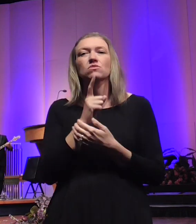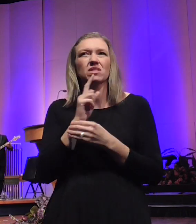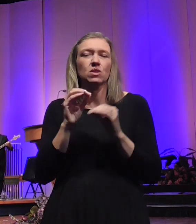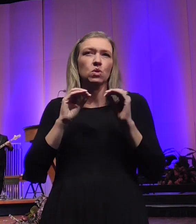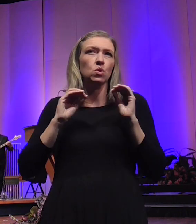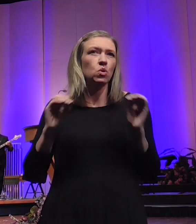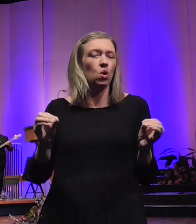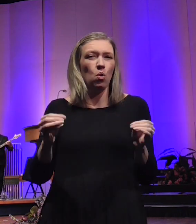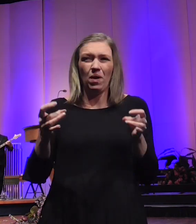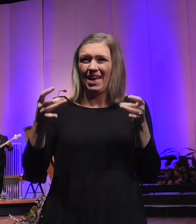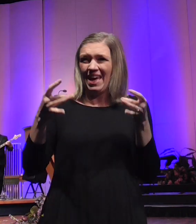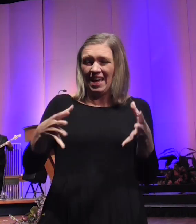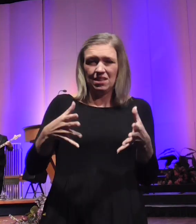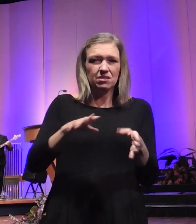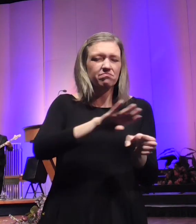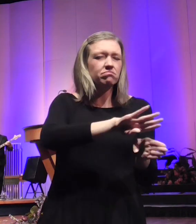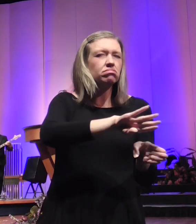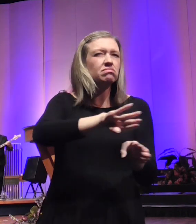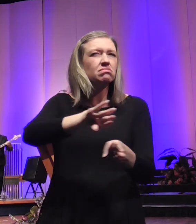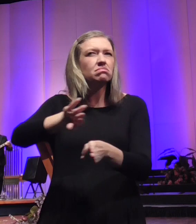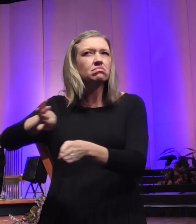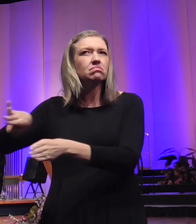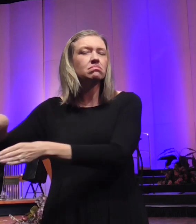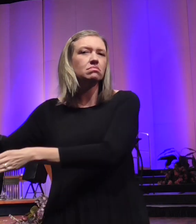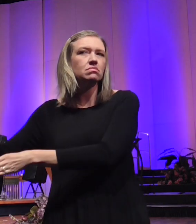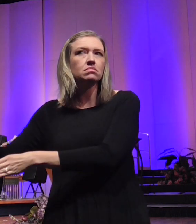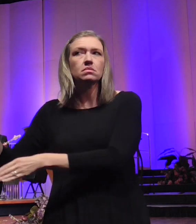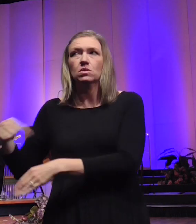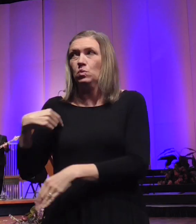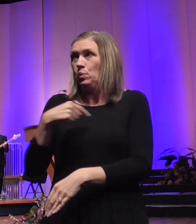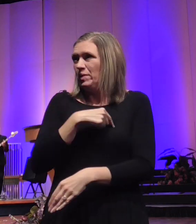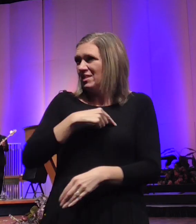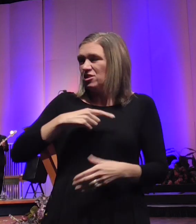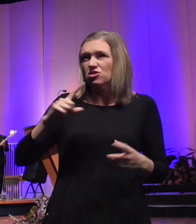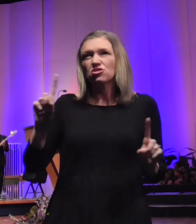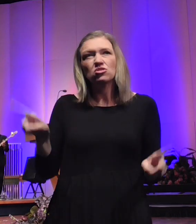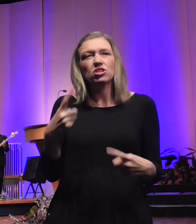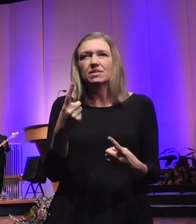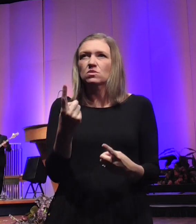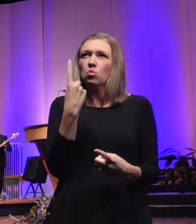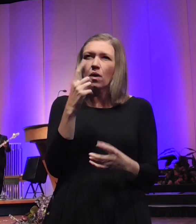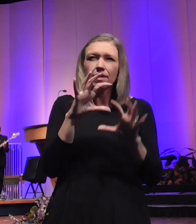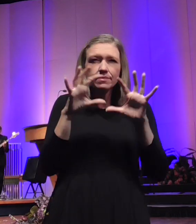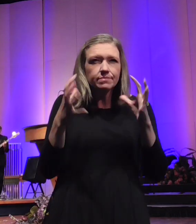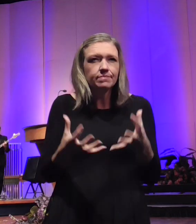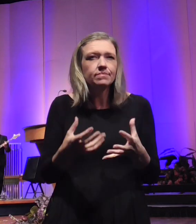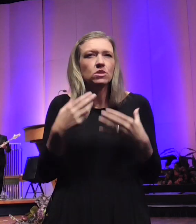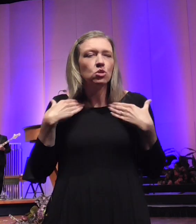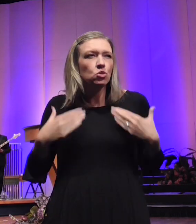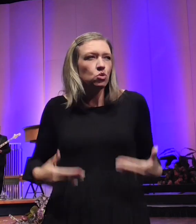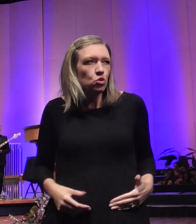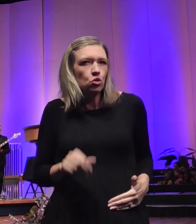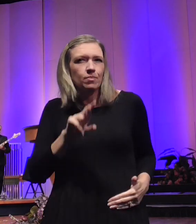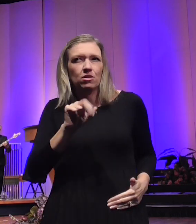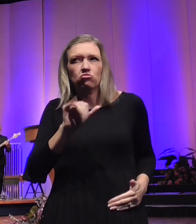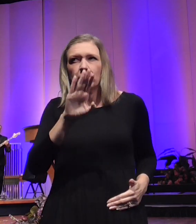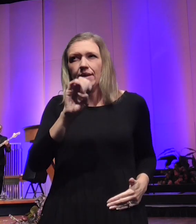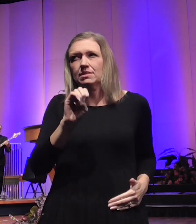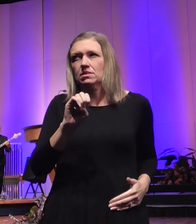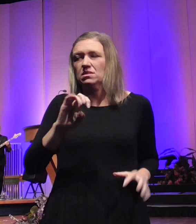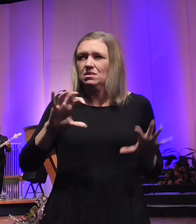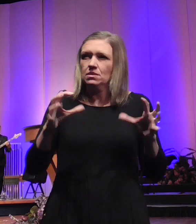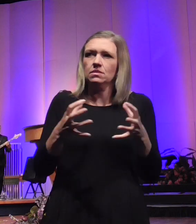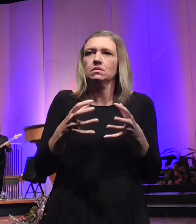no room for hate. We are just one human race. We